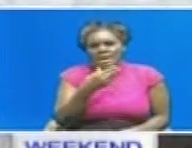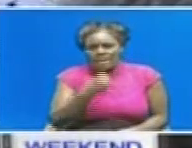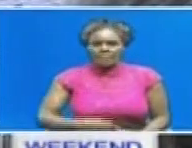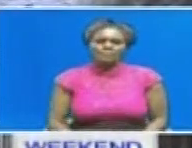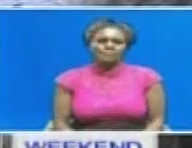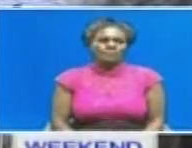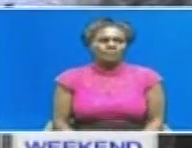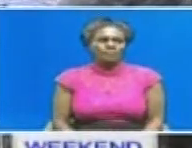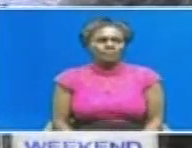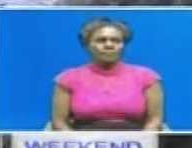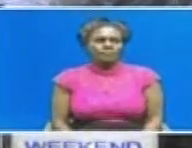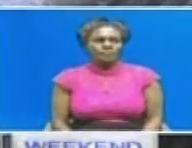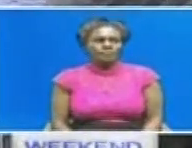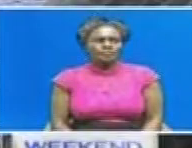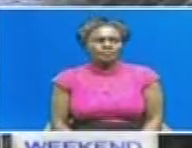blood.